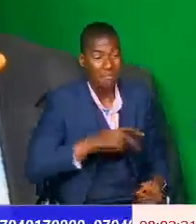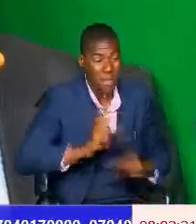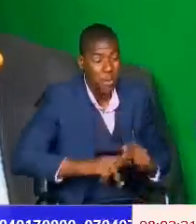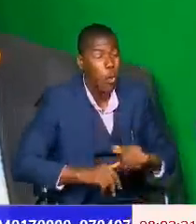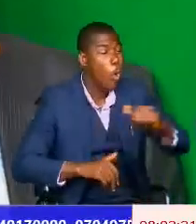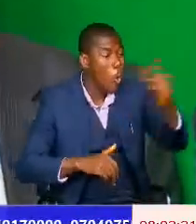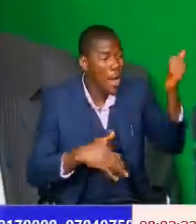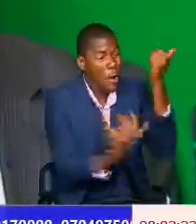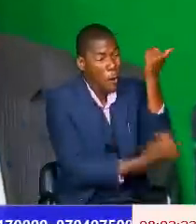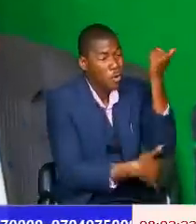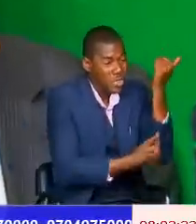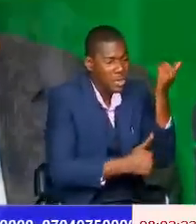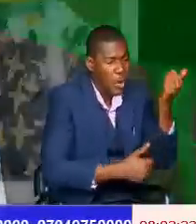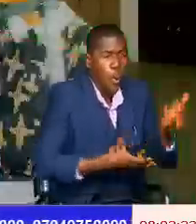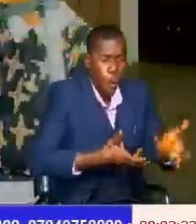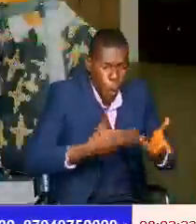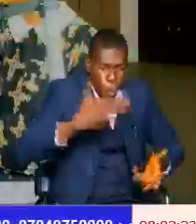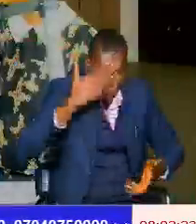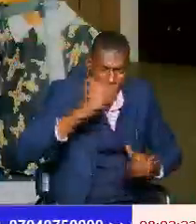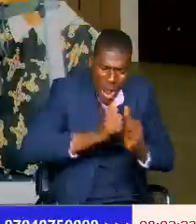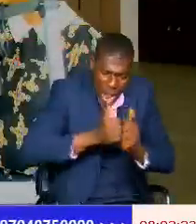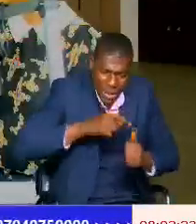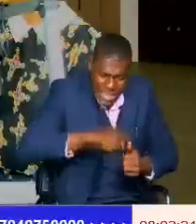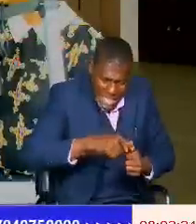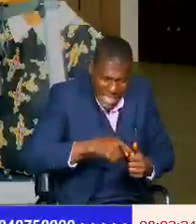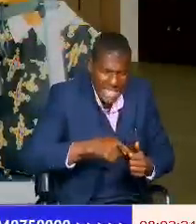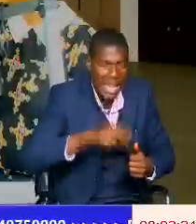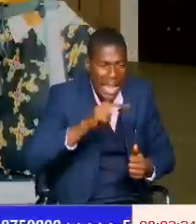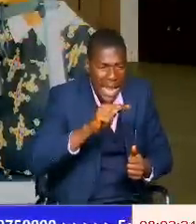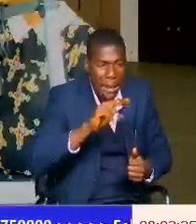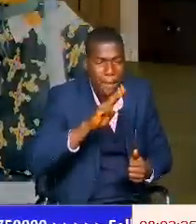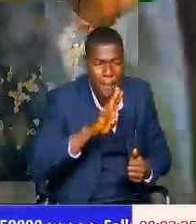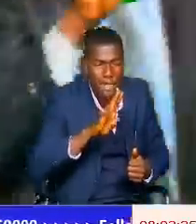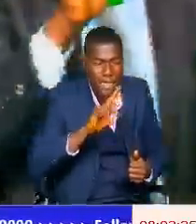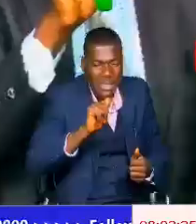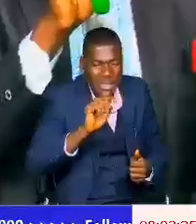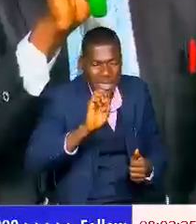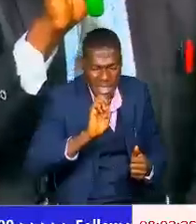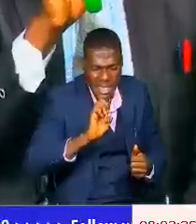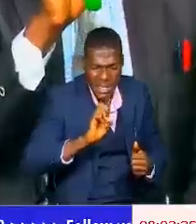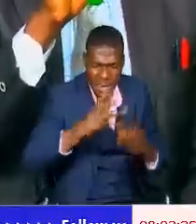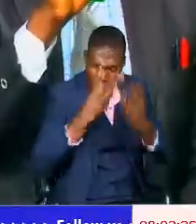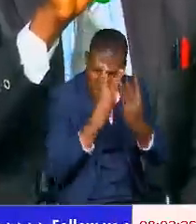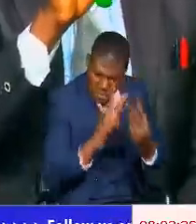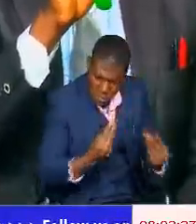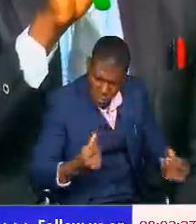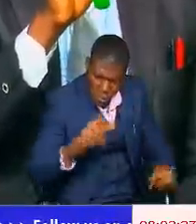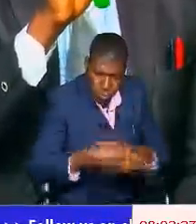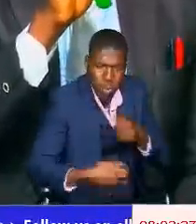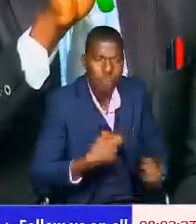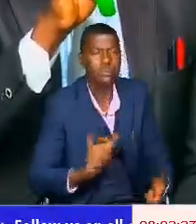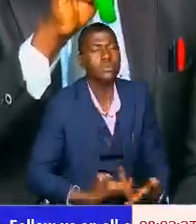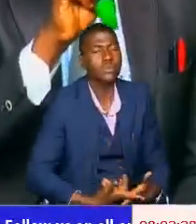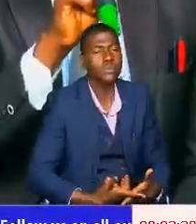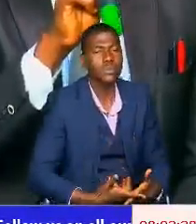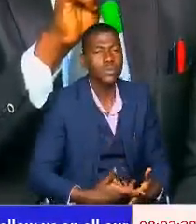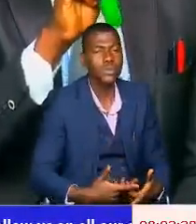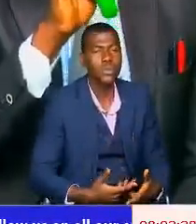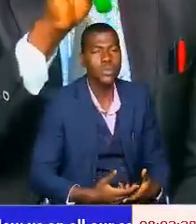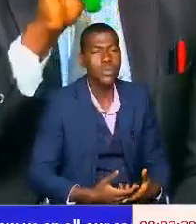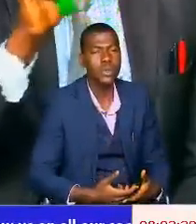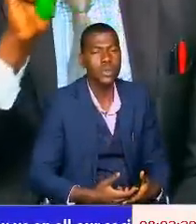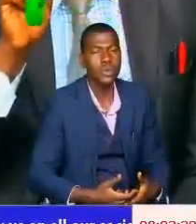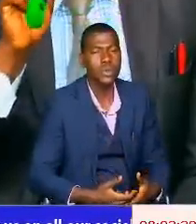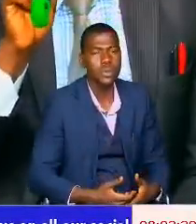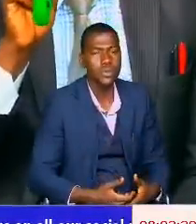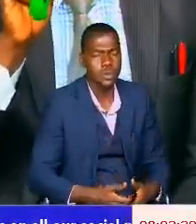country, they interested, maybe they know how MBT it take they administer our institutions,